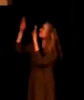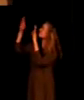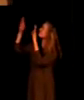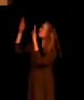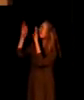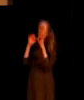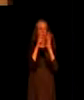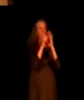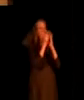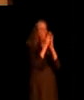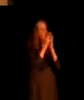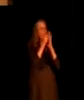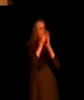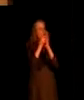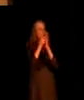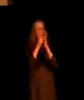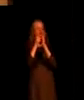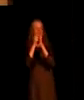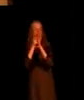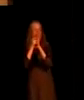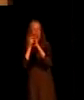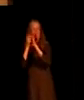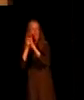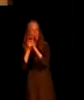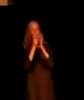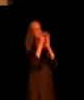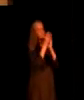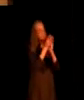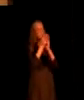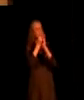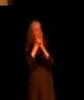a minute or two apart, or 3.